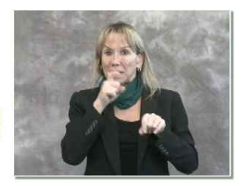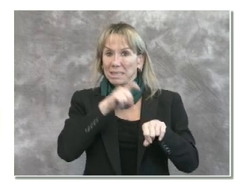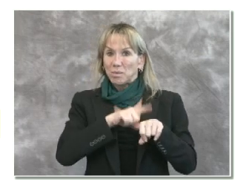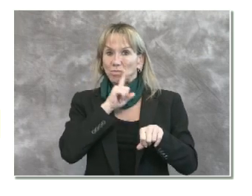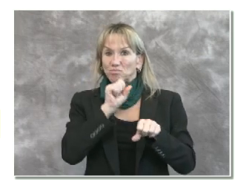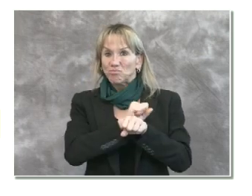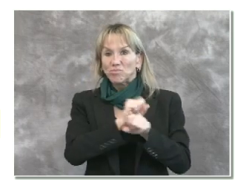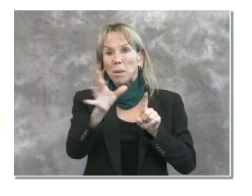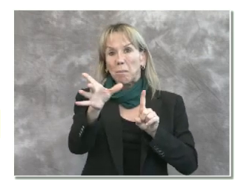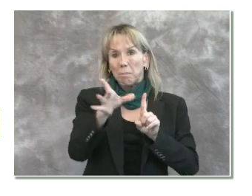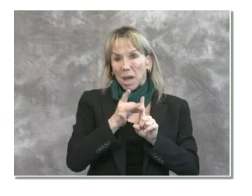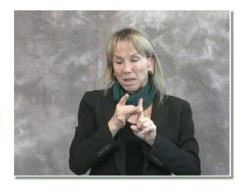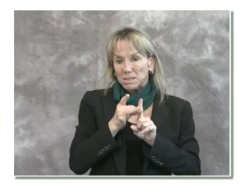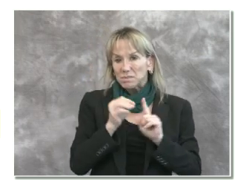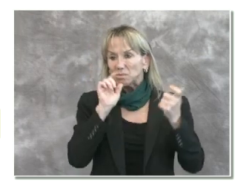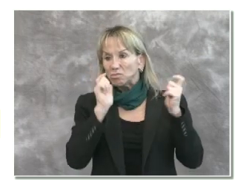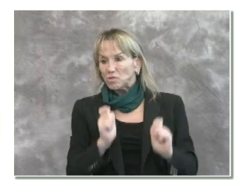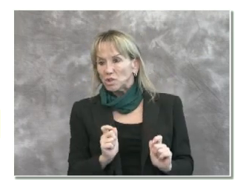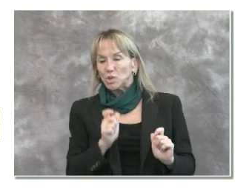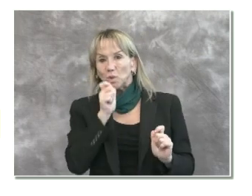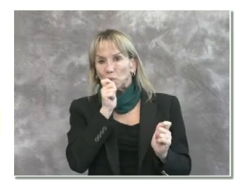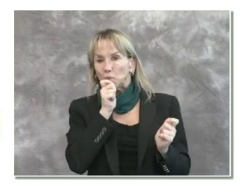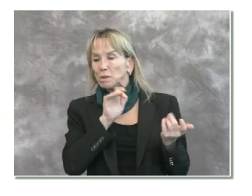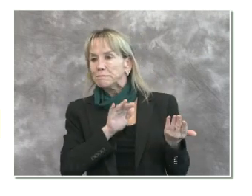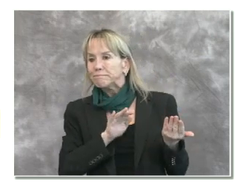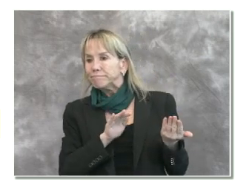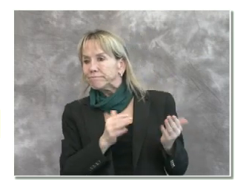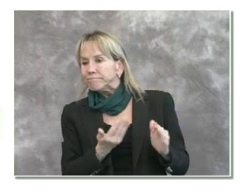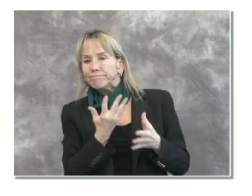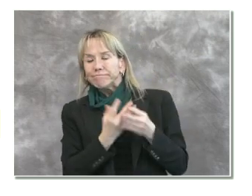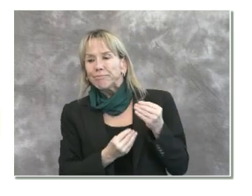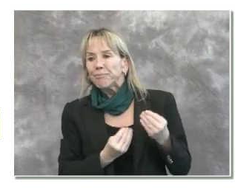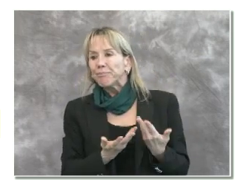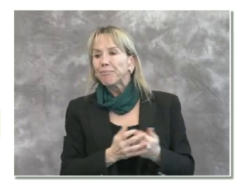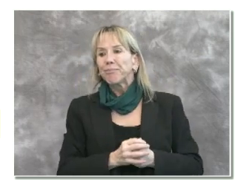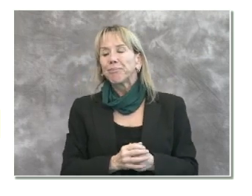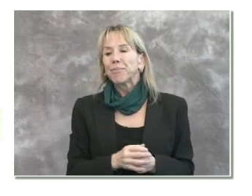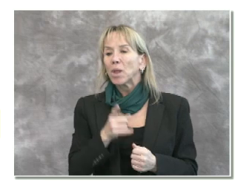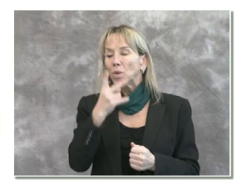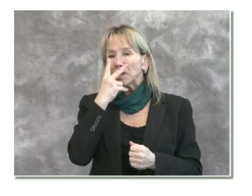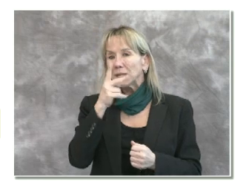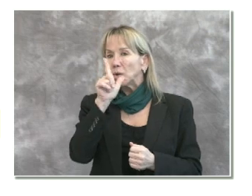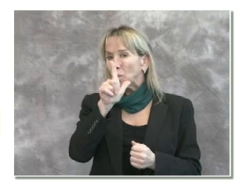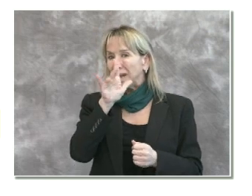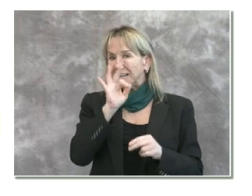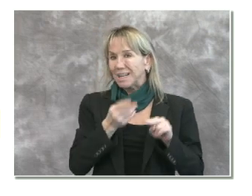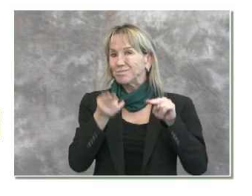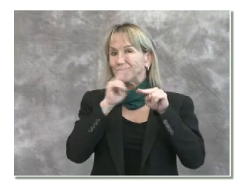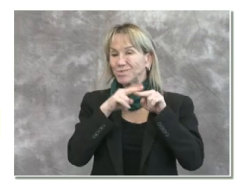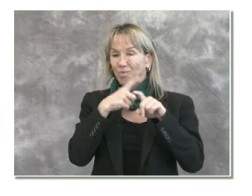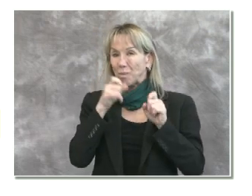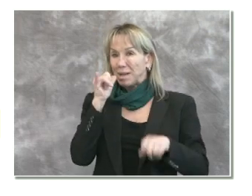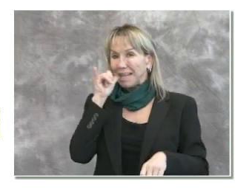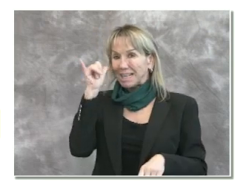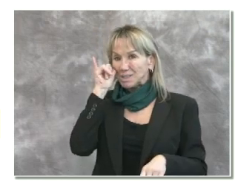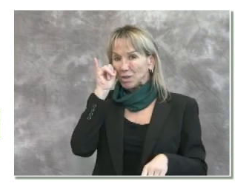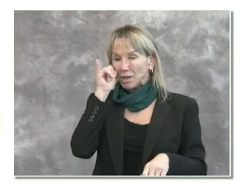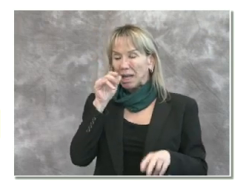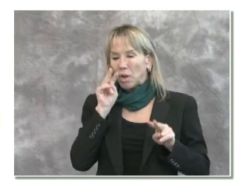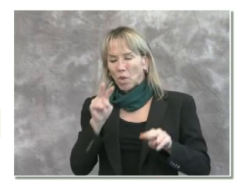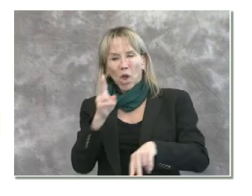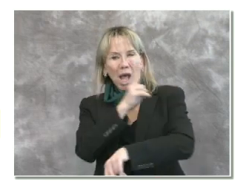and adjusted for the loss of life. Hospitalizations, you see right there an increase of 29 from yesterday. Our rate of doubling